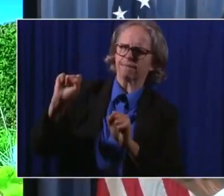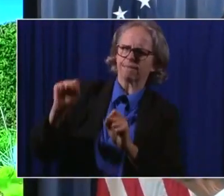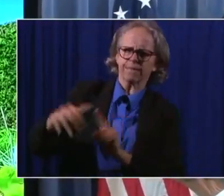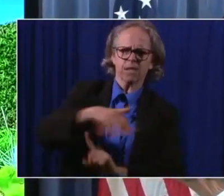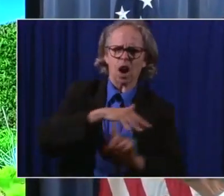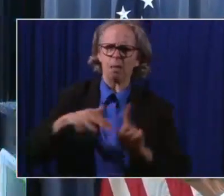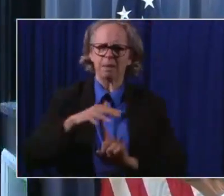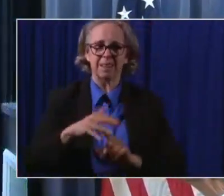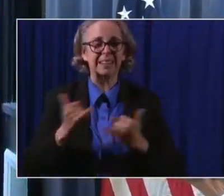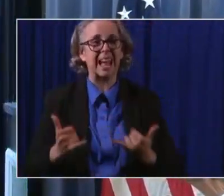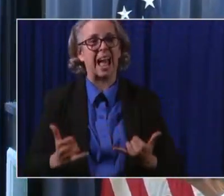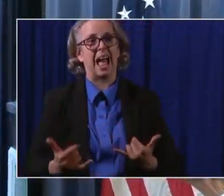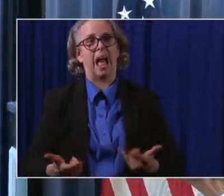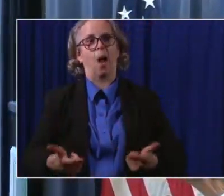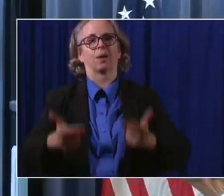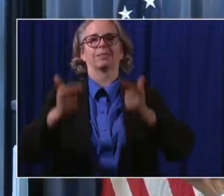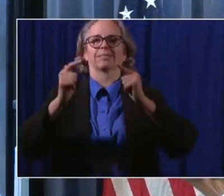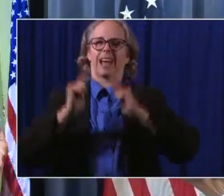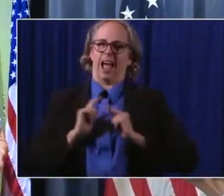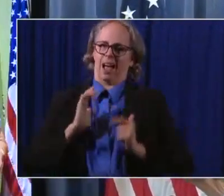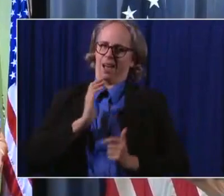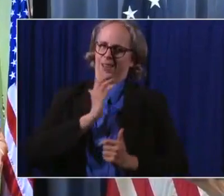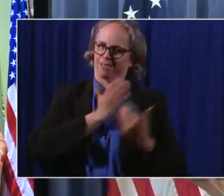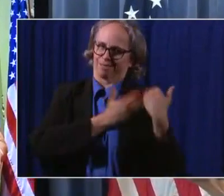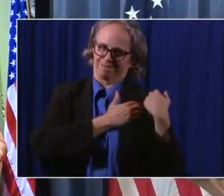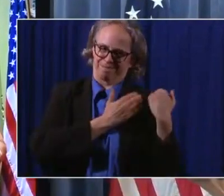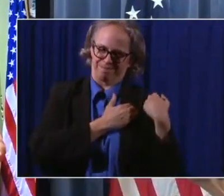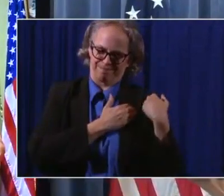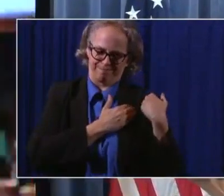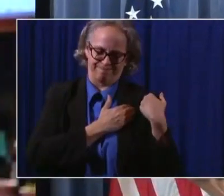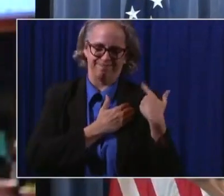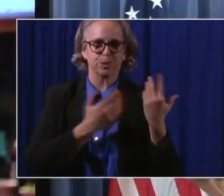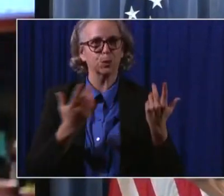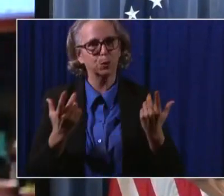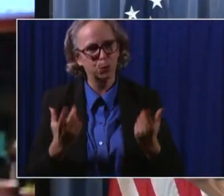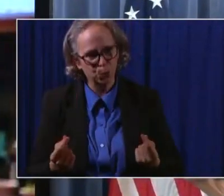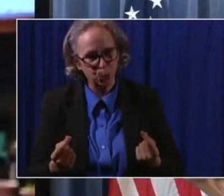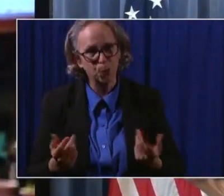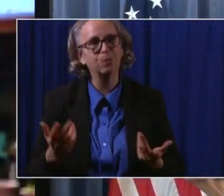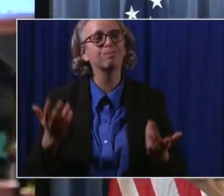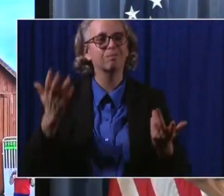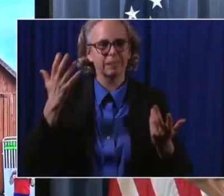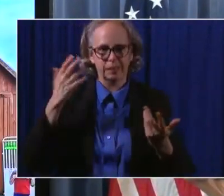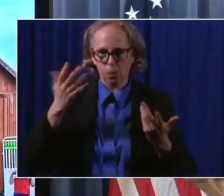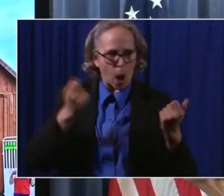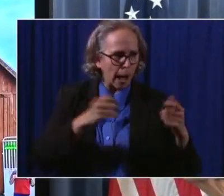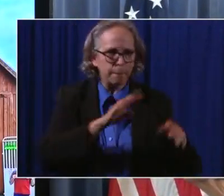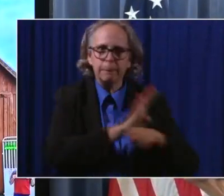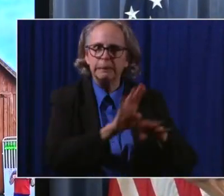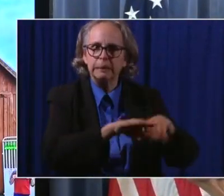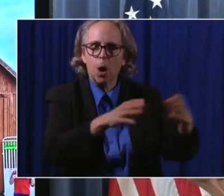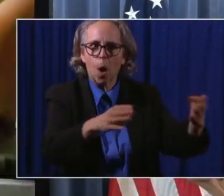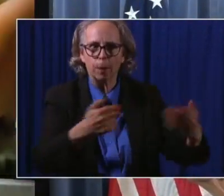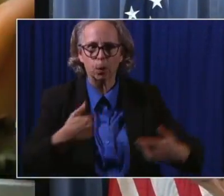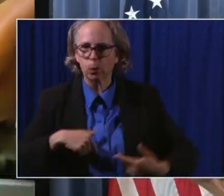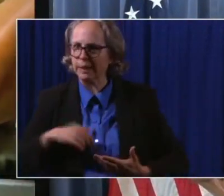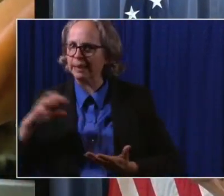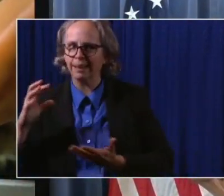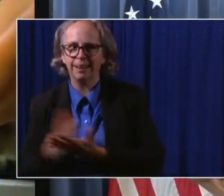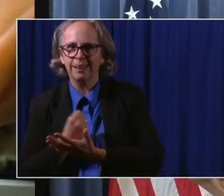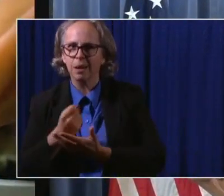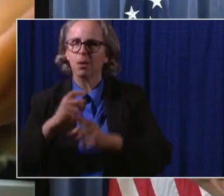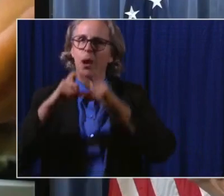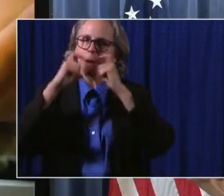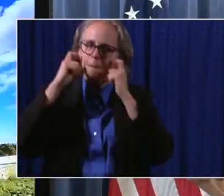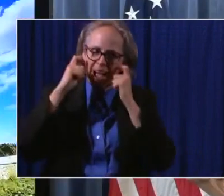our part so the places we love can stay open, like wearing masks, social distancing, and washing